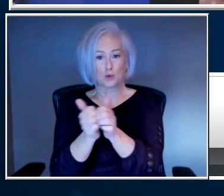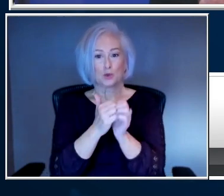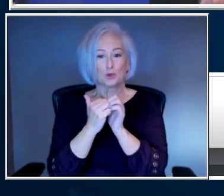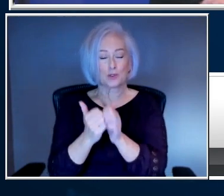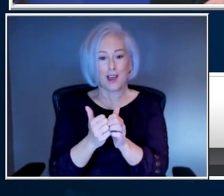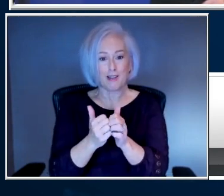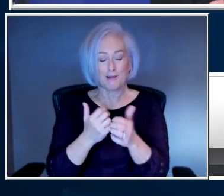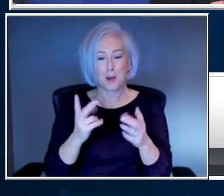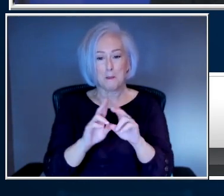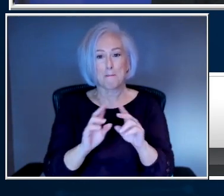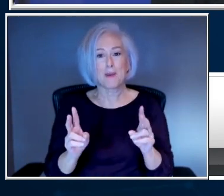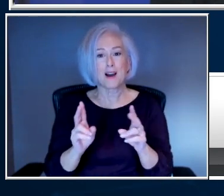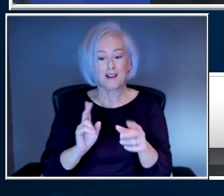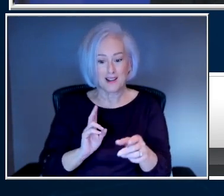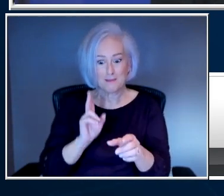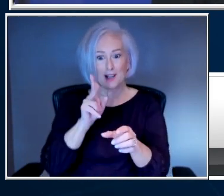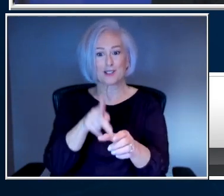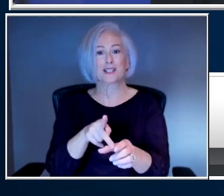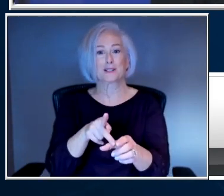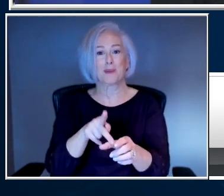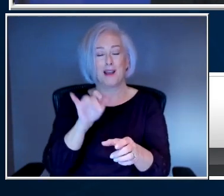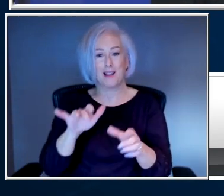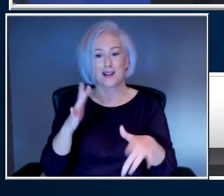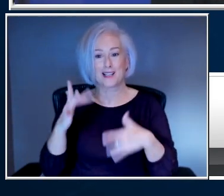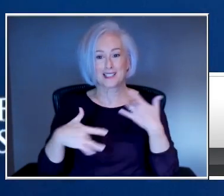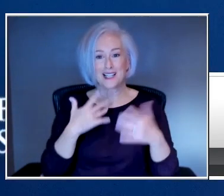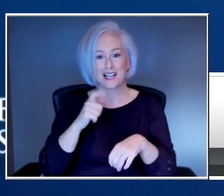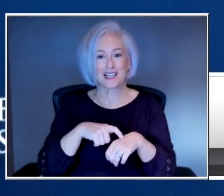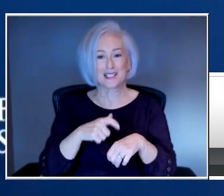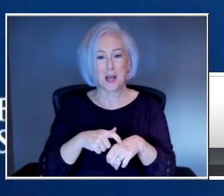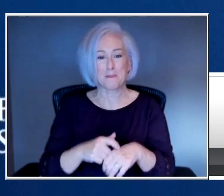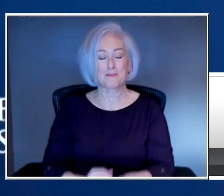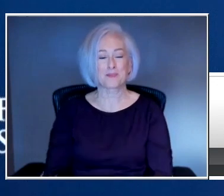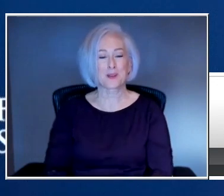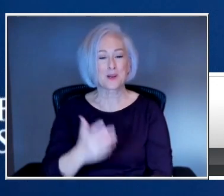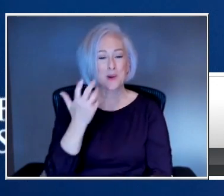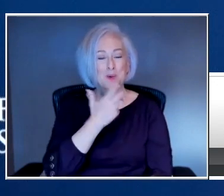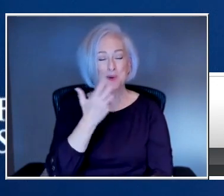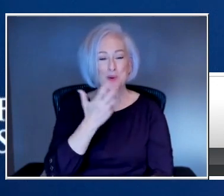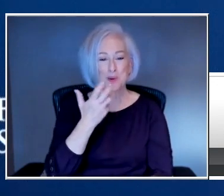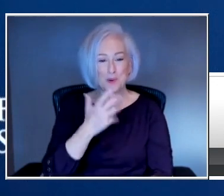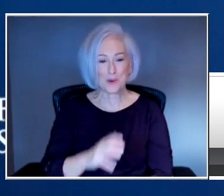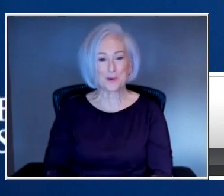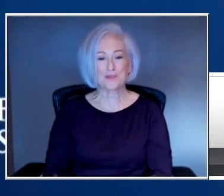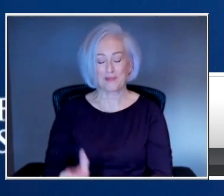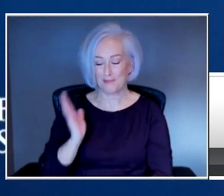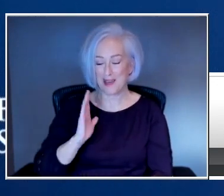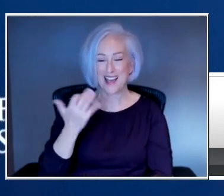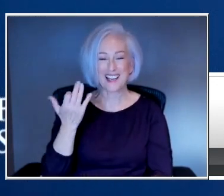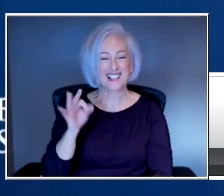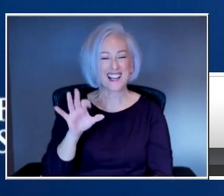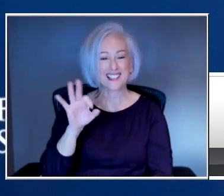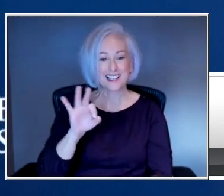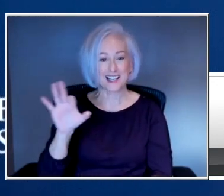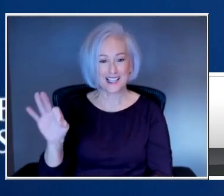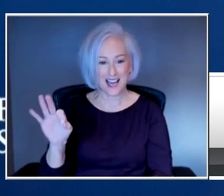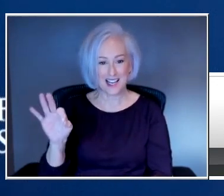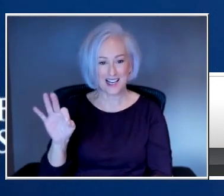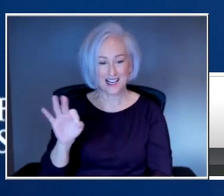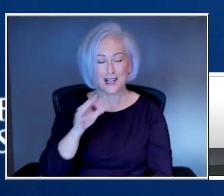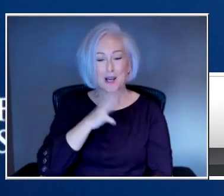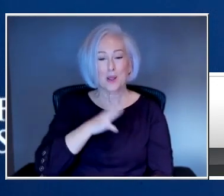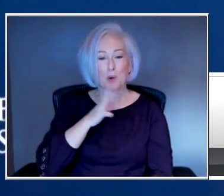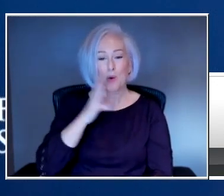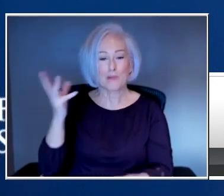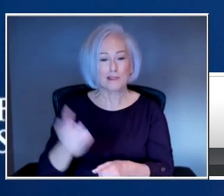time in women's soccer? Oh, it's amazing. You know, I remember back in 1999 when the women won the World Cup and